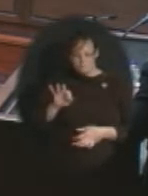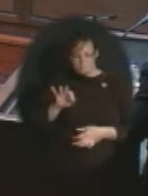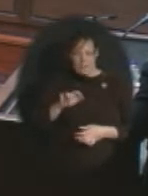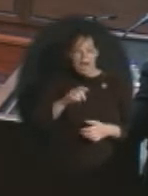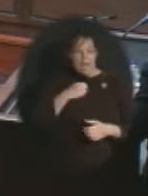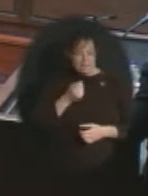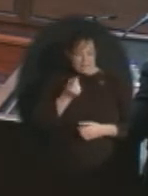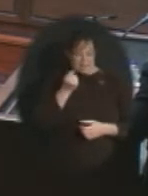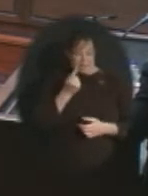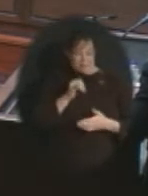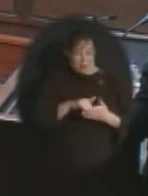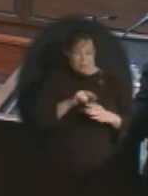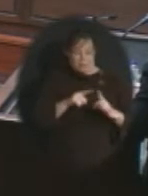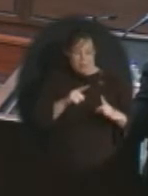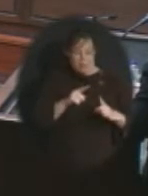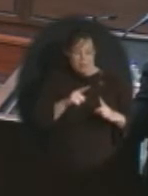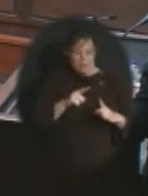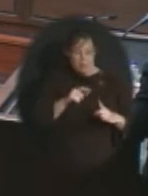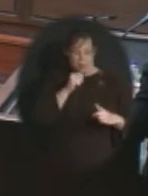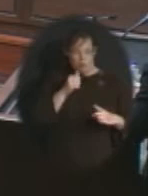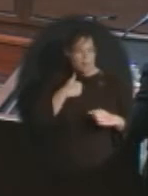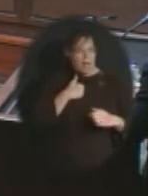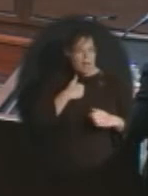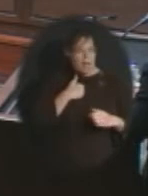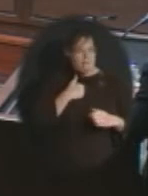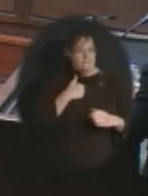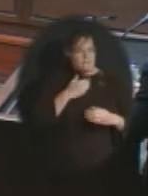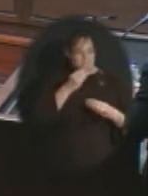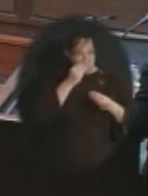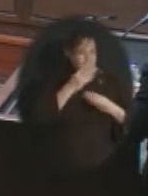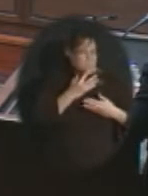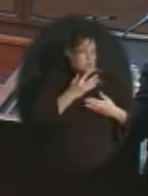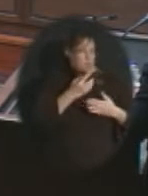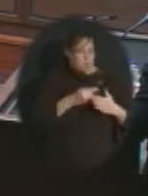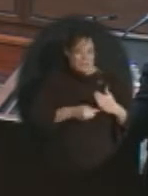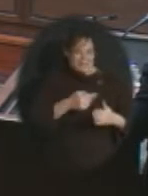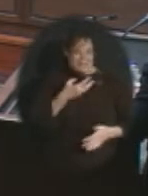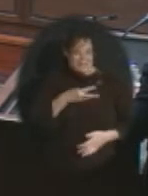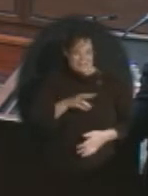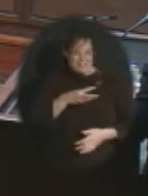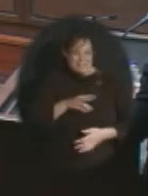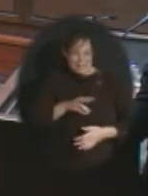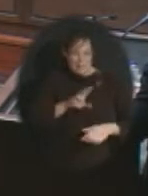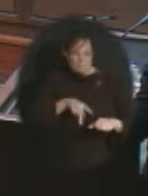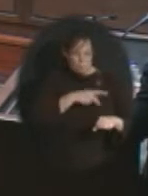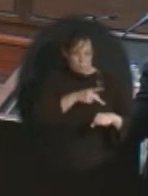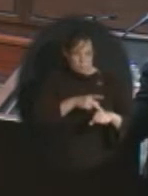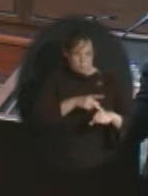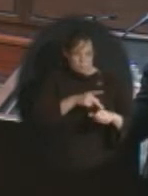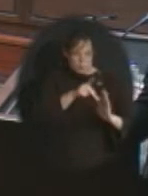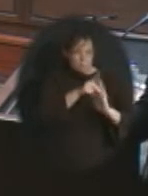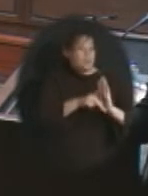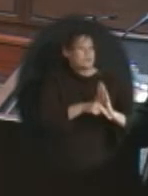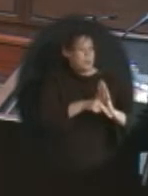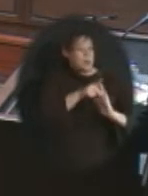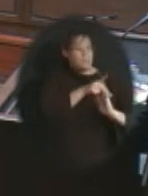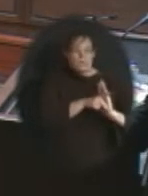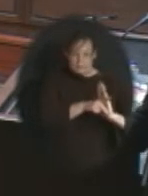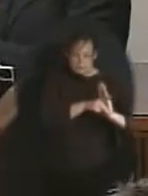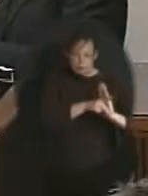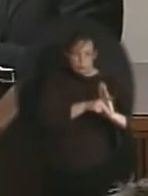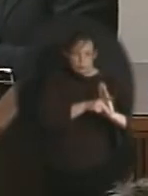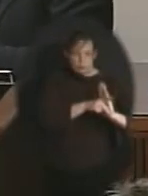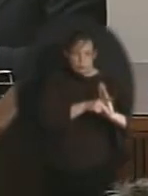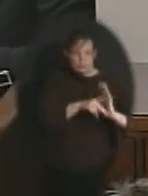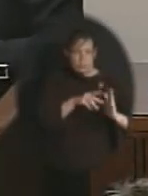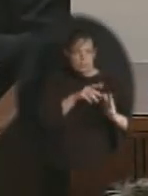but I just want, we don't have privy to what the 16 principles are. The social skills from Boys Town? Yeah.